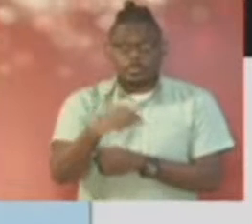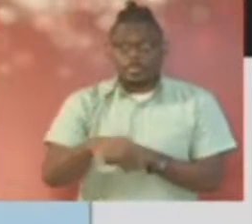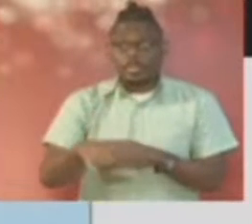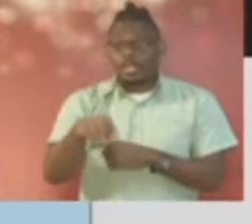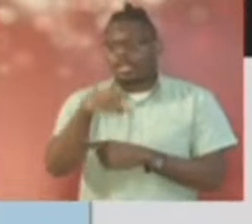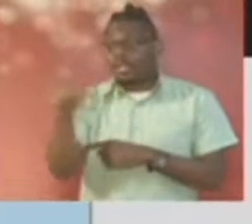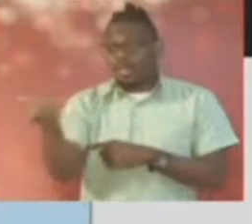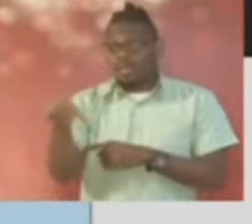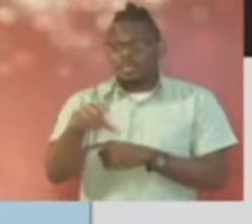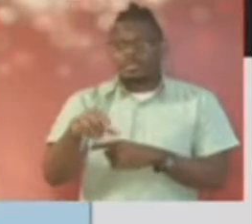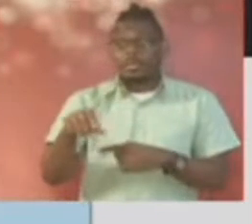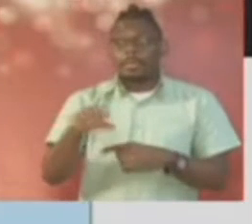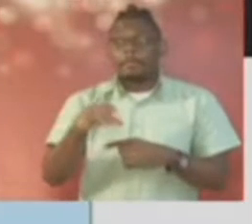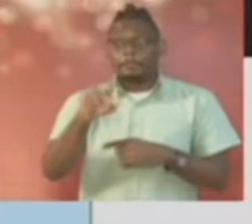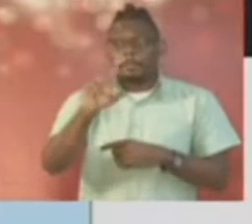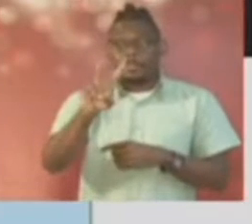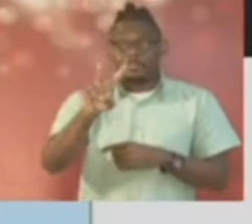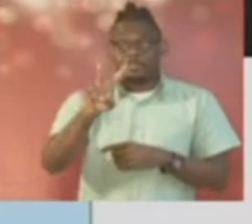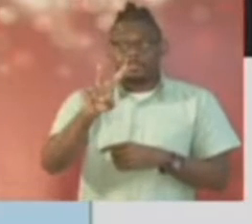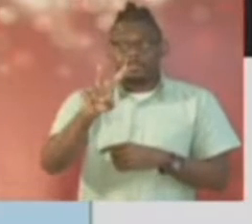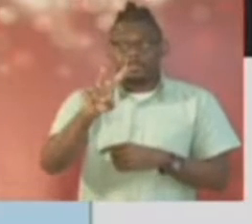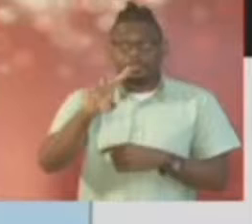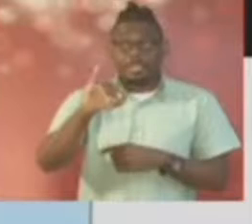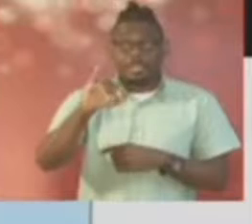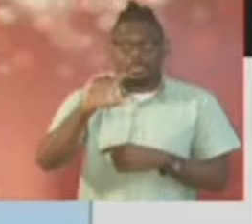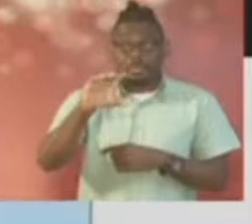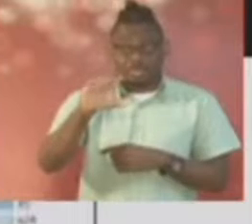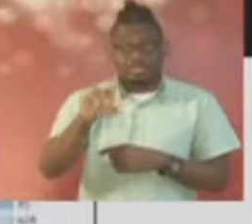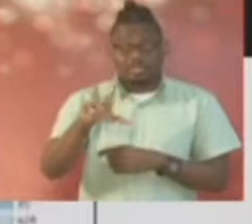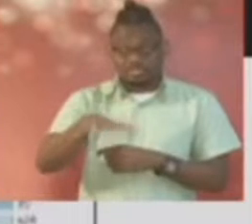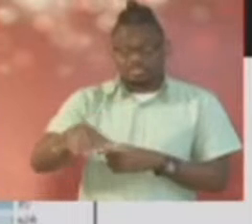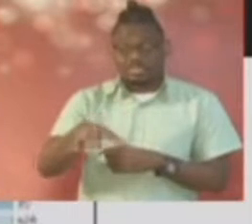which require additional attention. As we move on to the other slide,